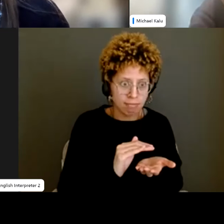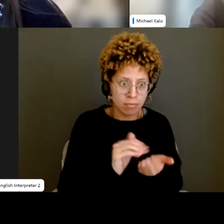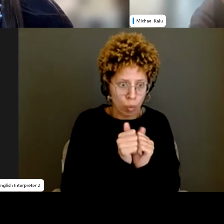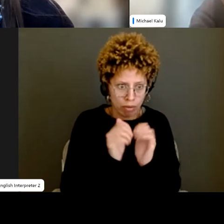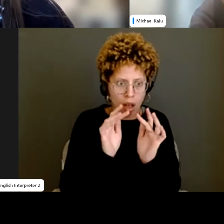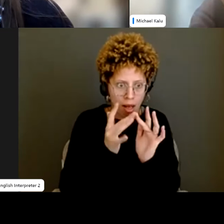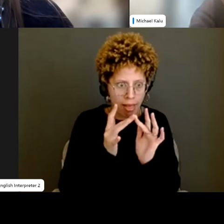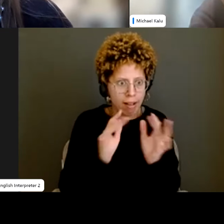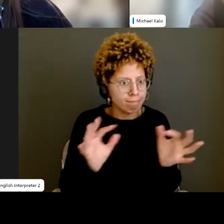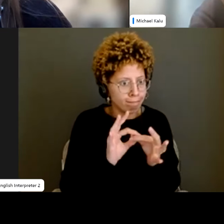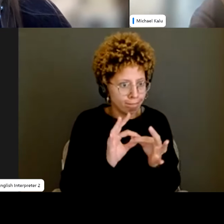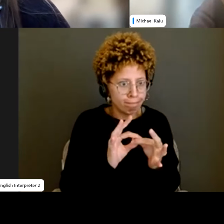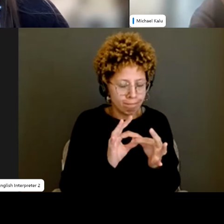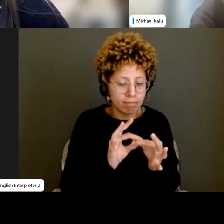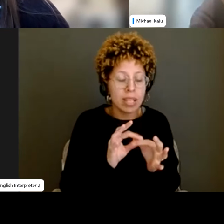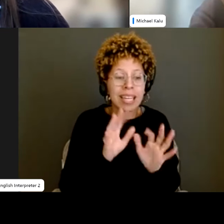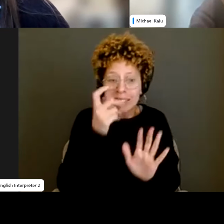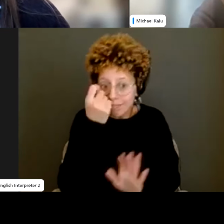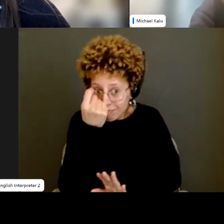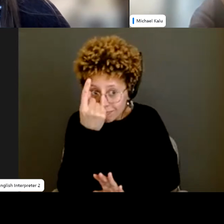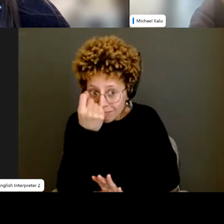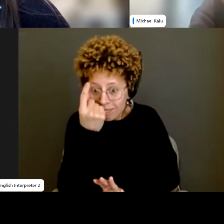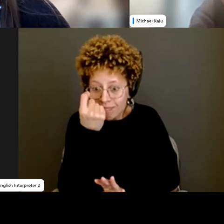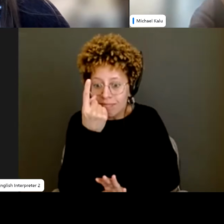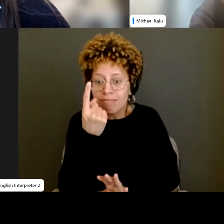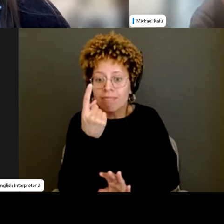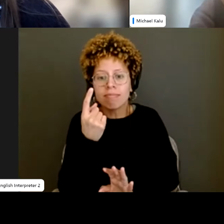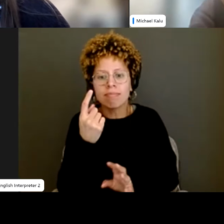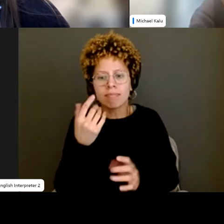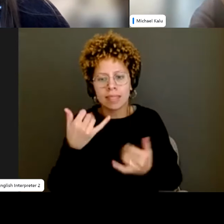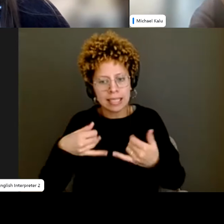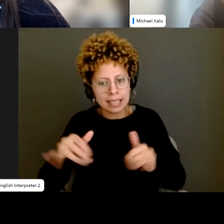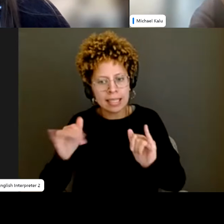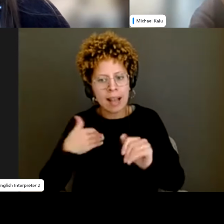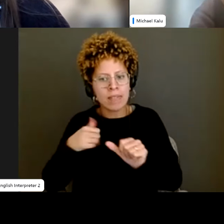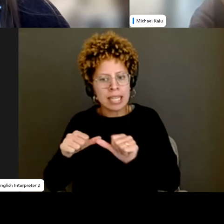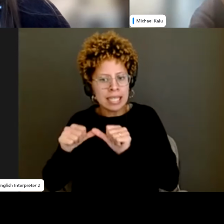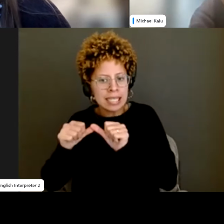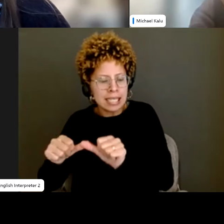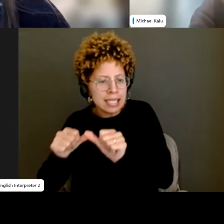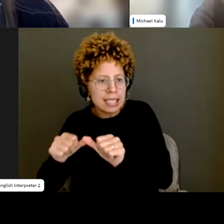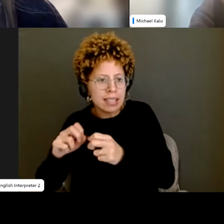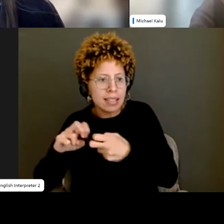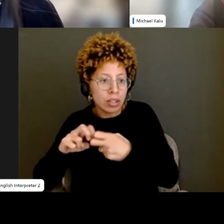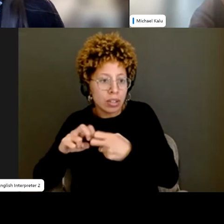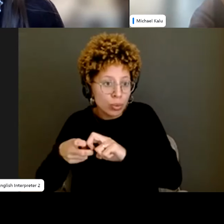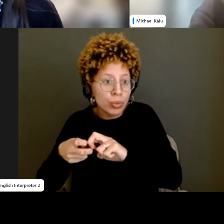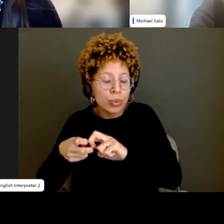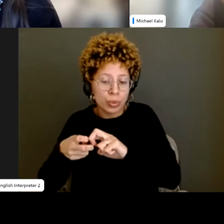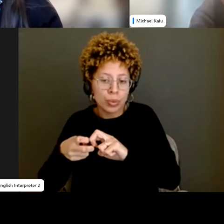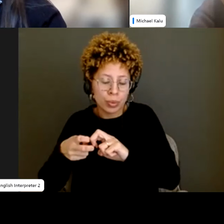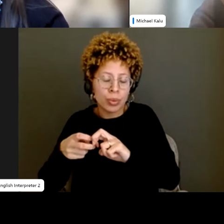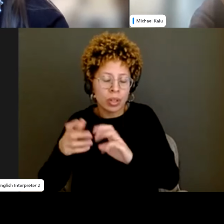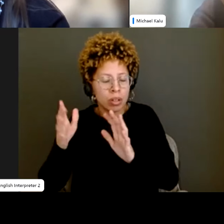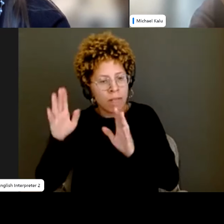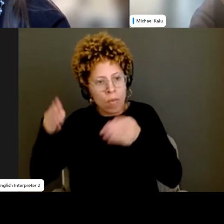people, however, we still have these persisting problems where you see a lot of, especially I'm going to use